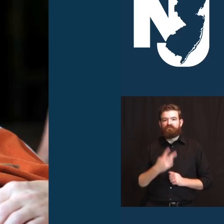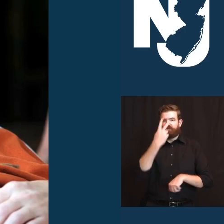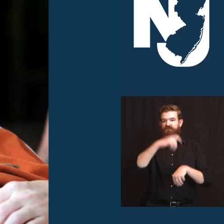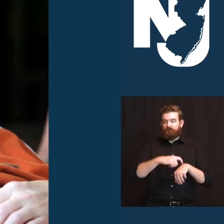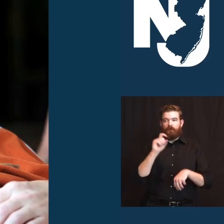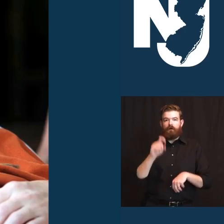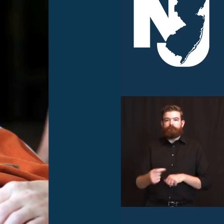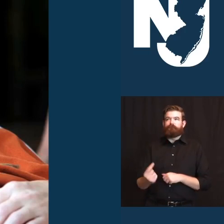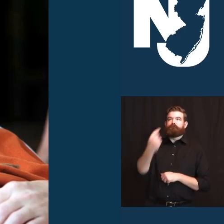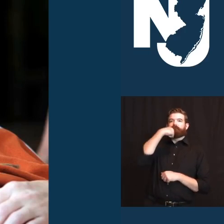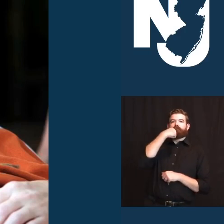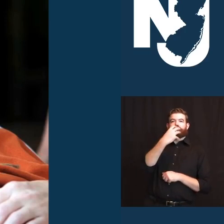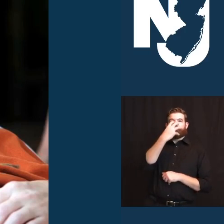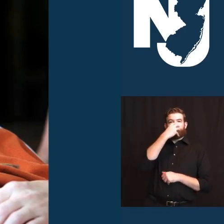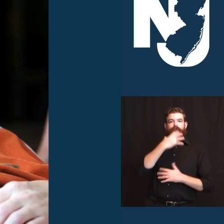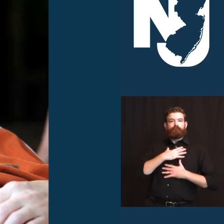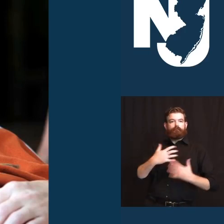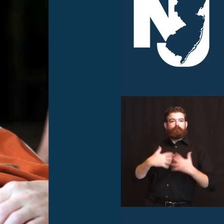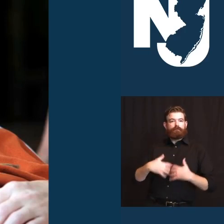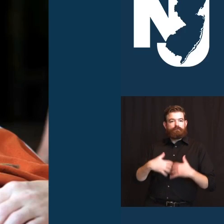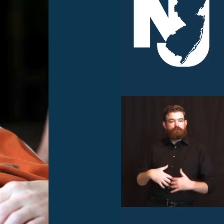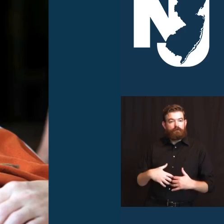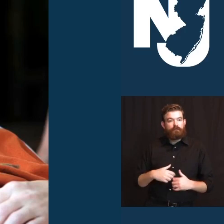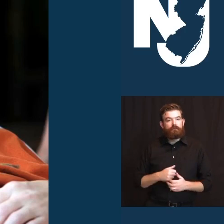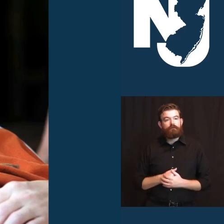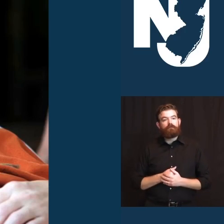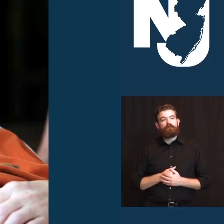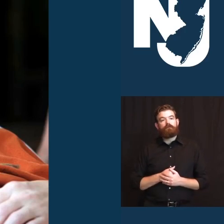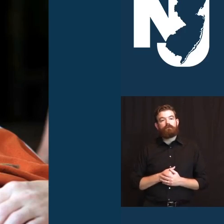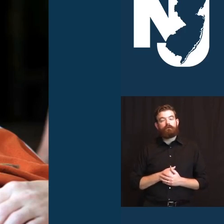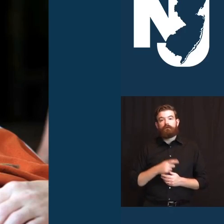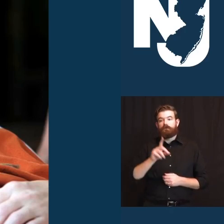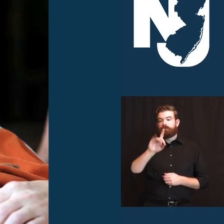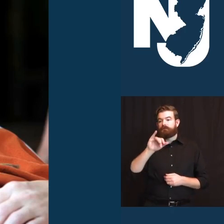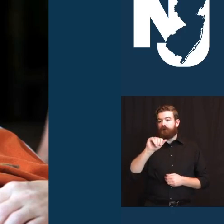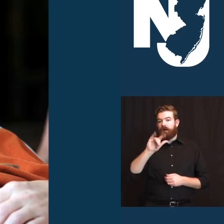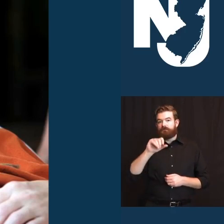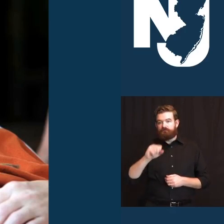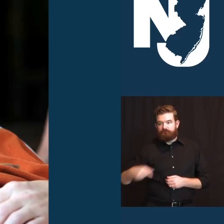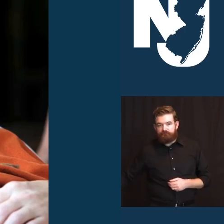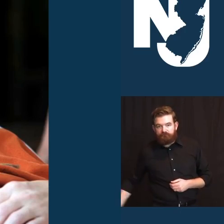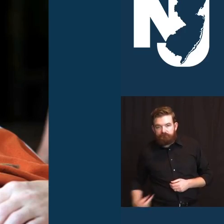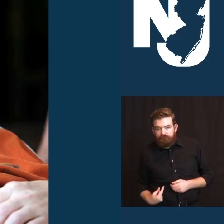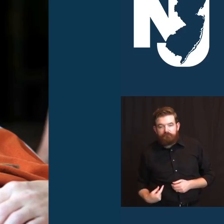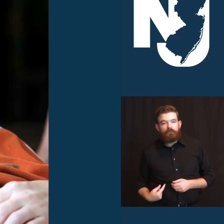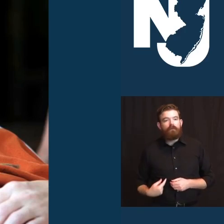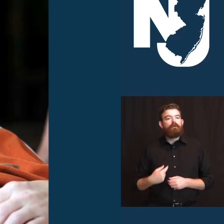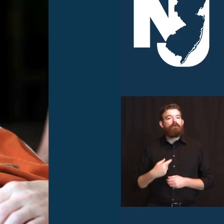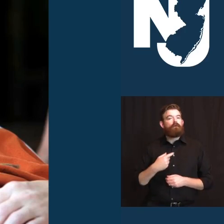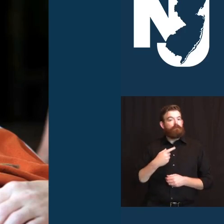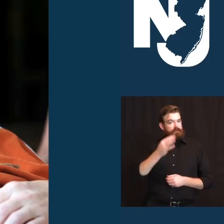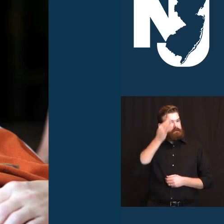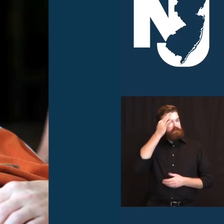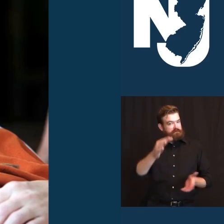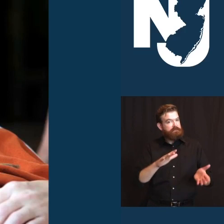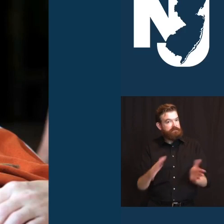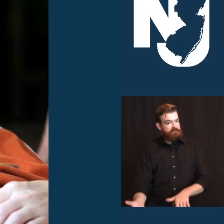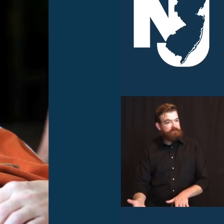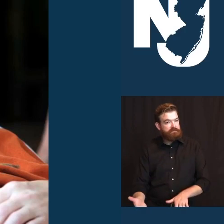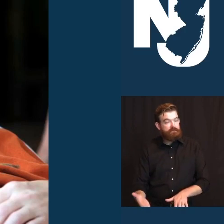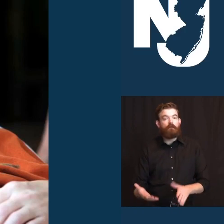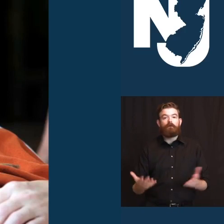dialysis. For many, many days, it was touch and go for Chris. But here's the good news. On Tuesday of this week, Chris